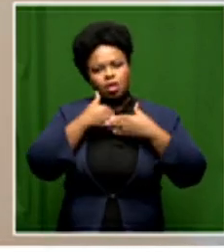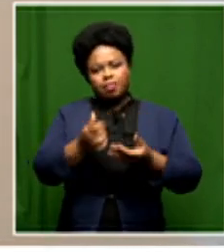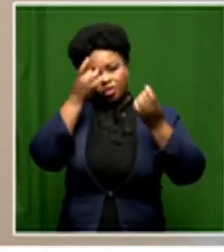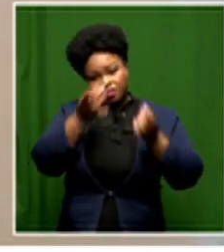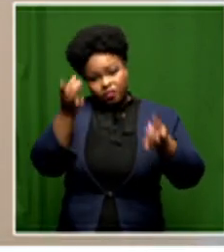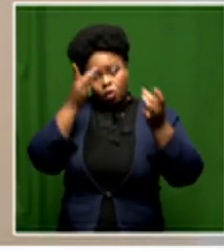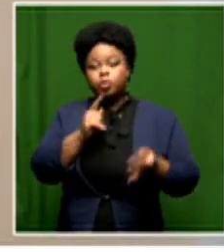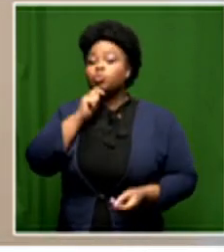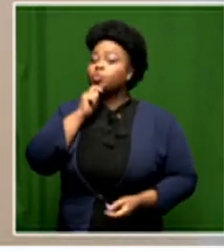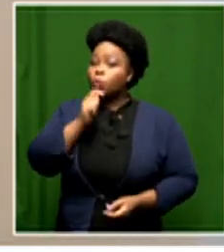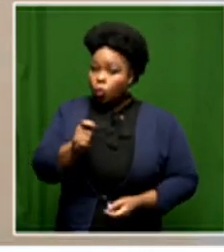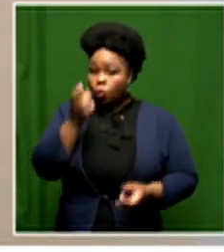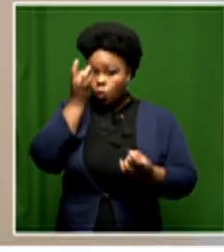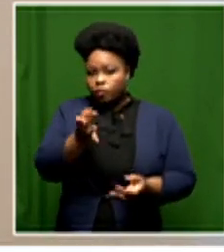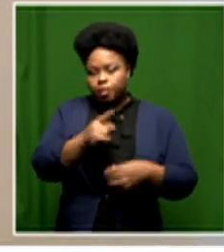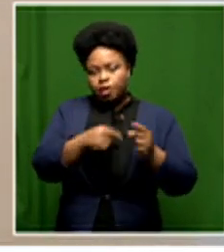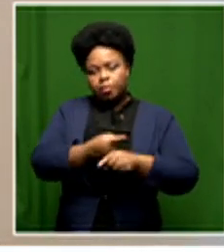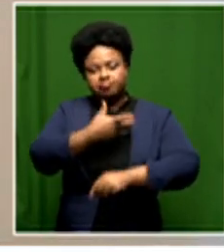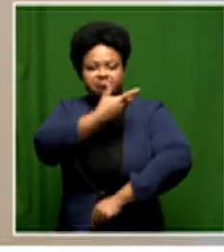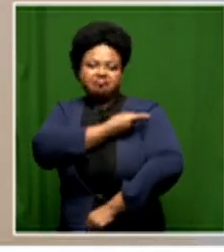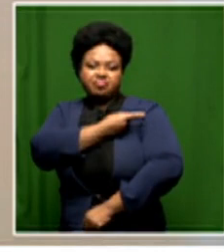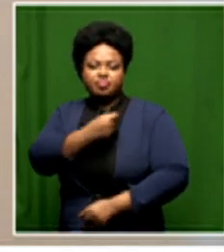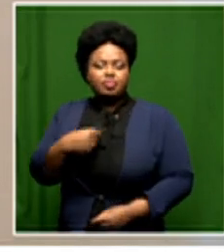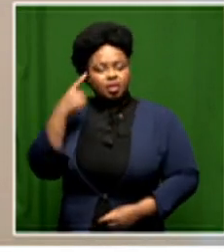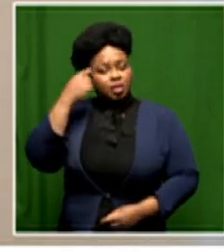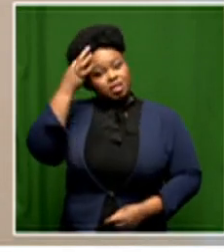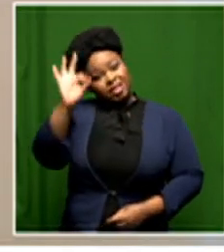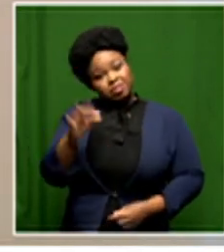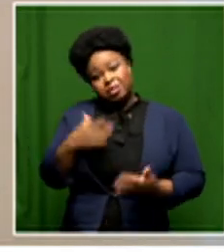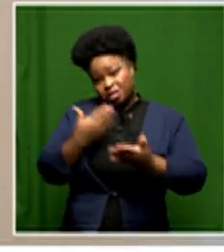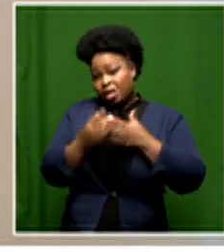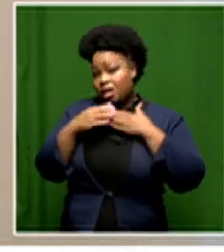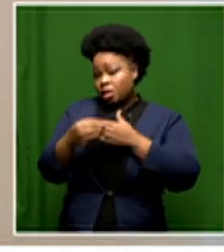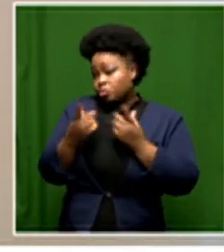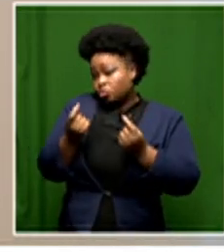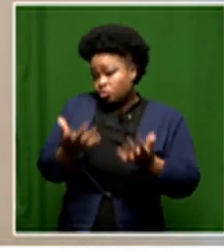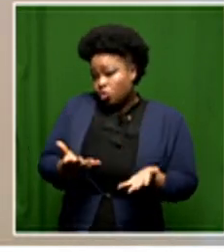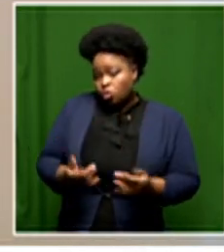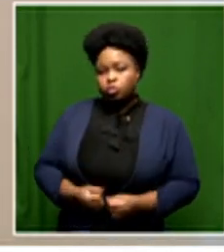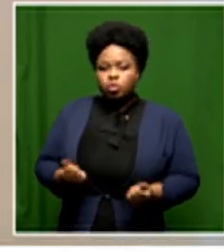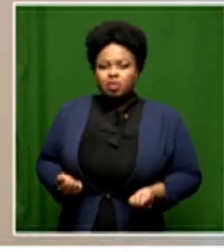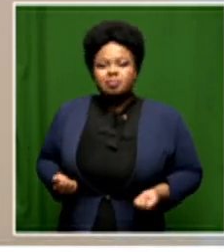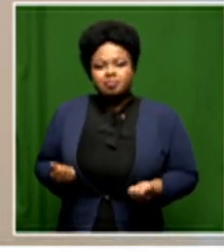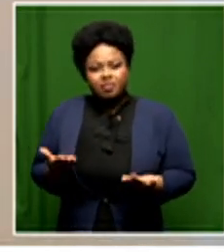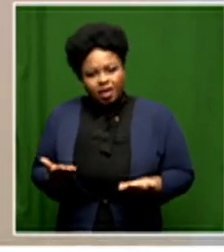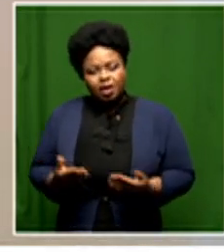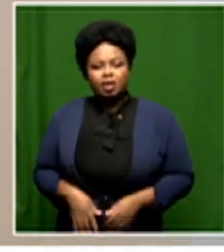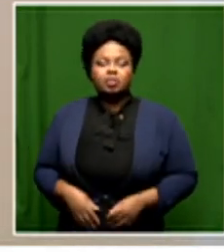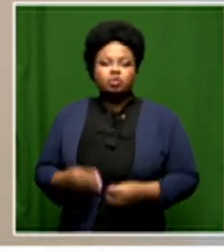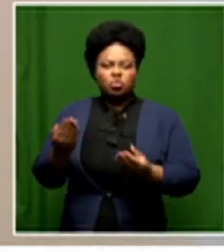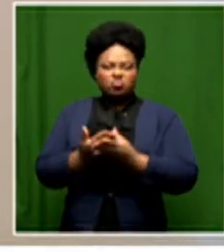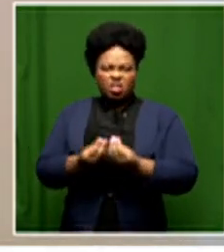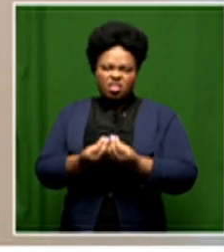spread factual information about the vaccine. And I think if government can take the lead in helping to provide some of that